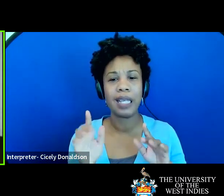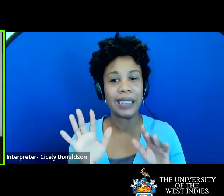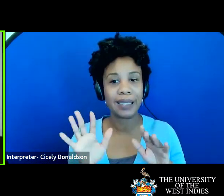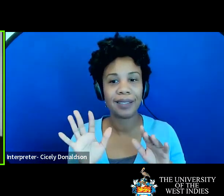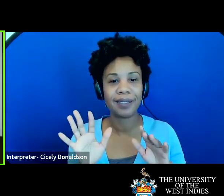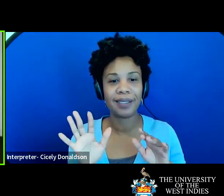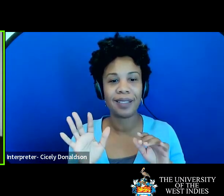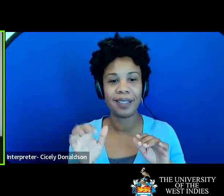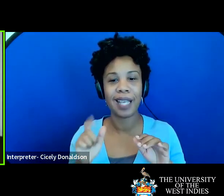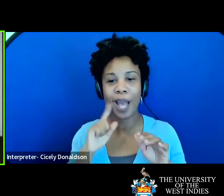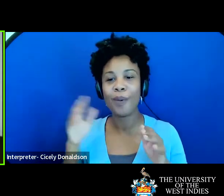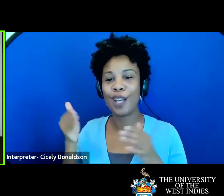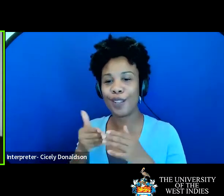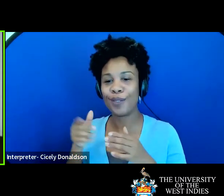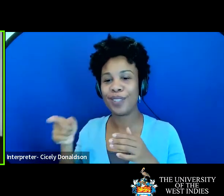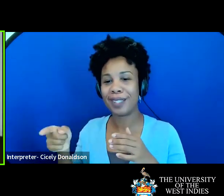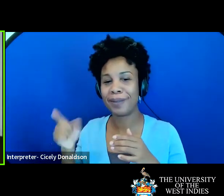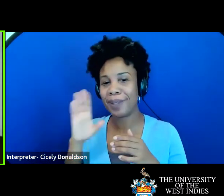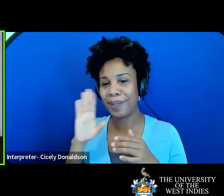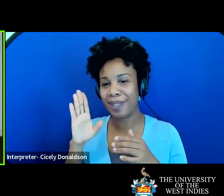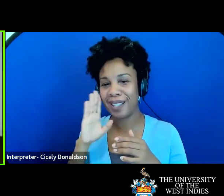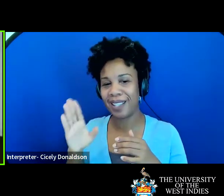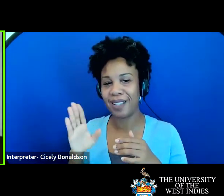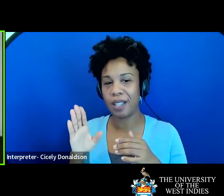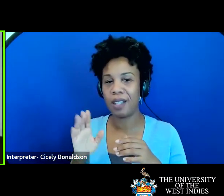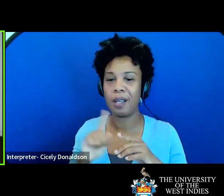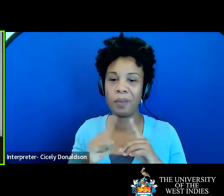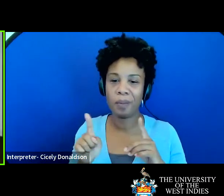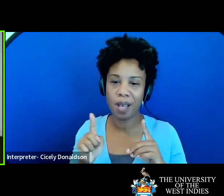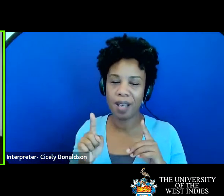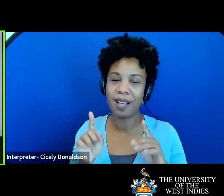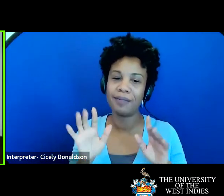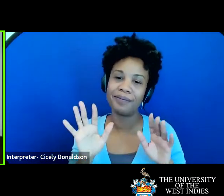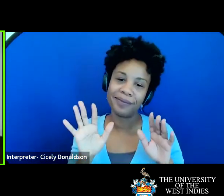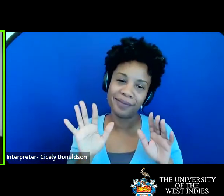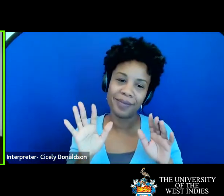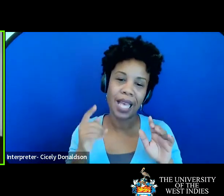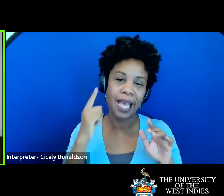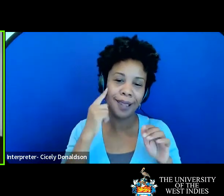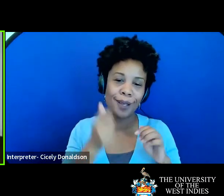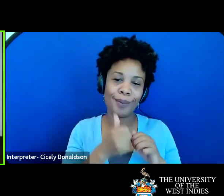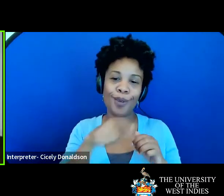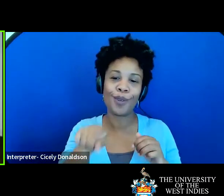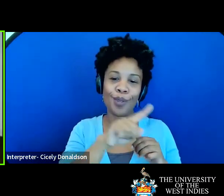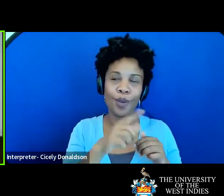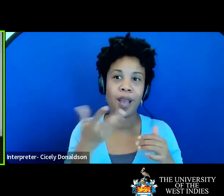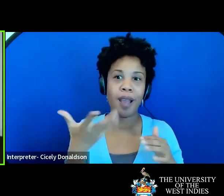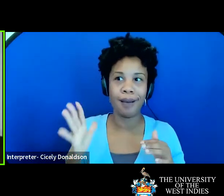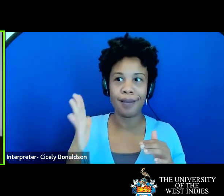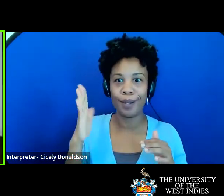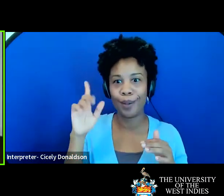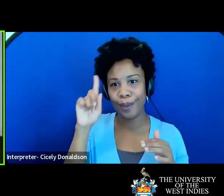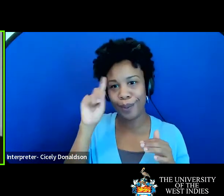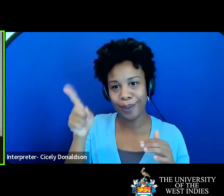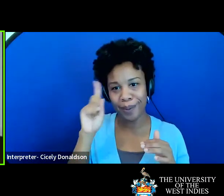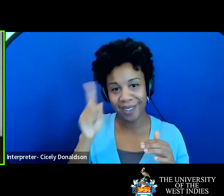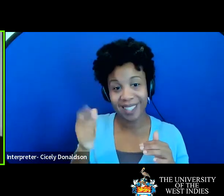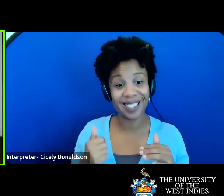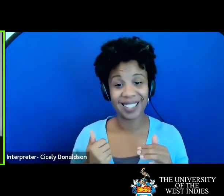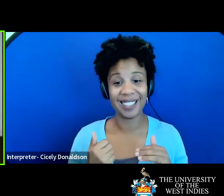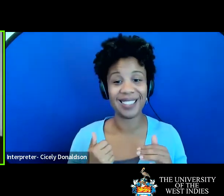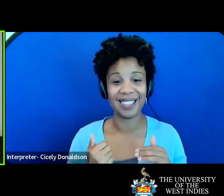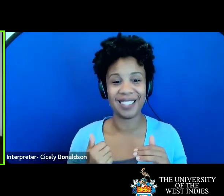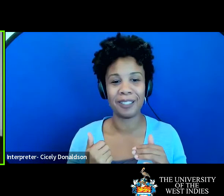will introduce him, although I believe most of you know